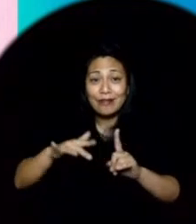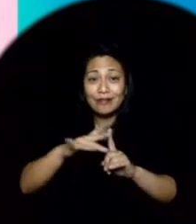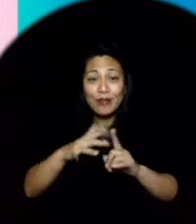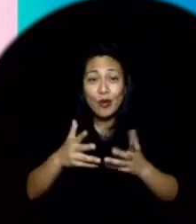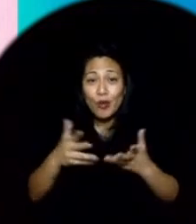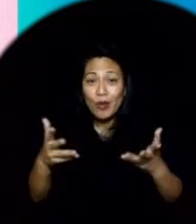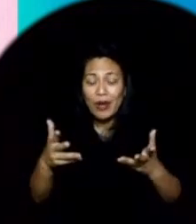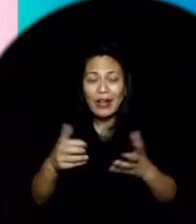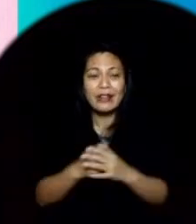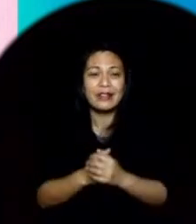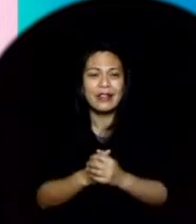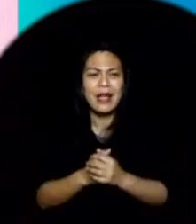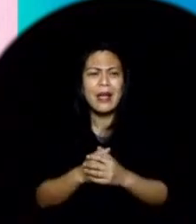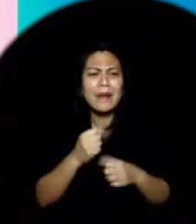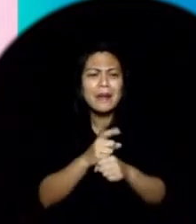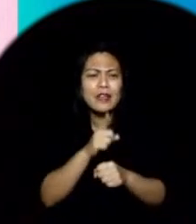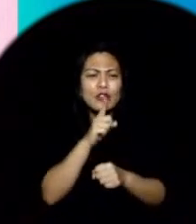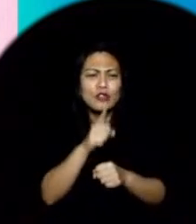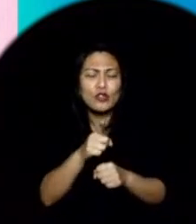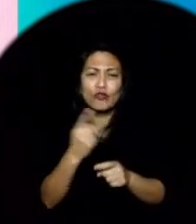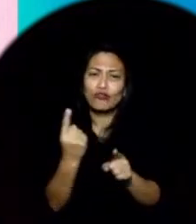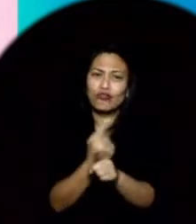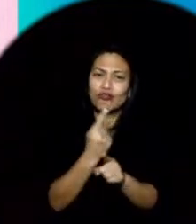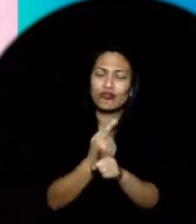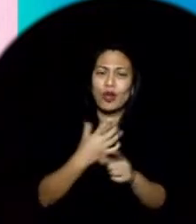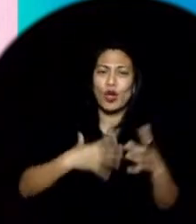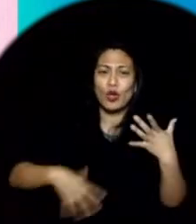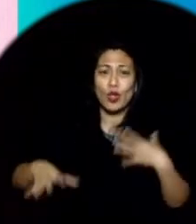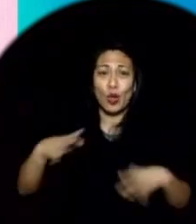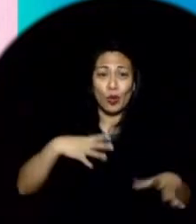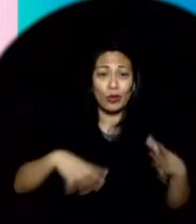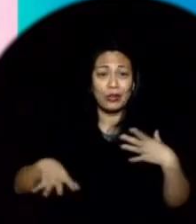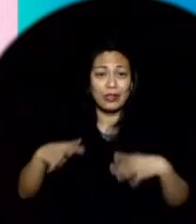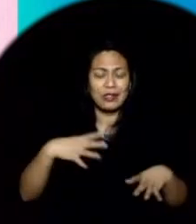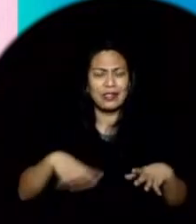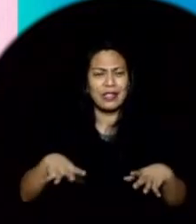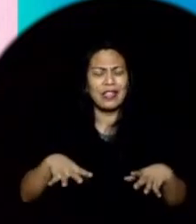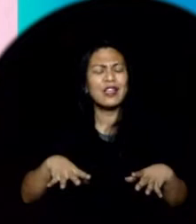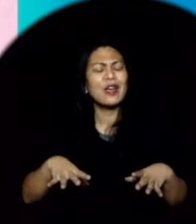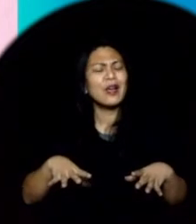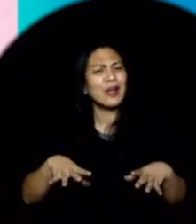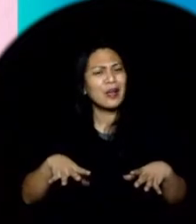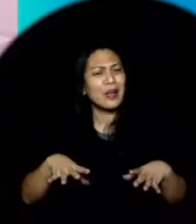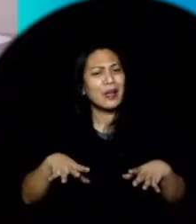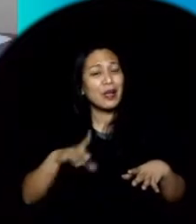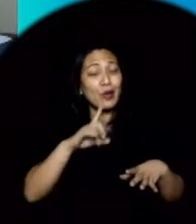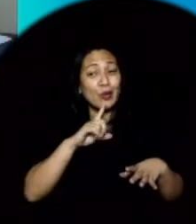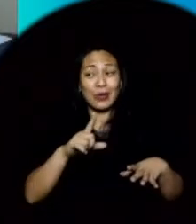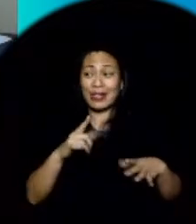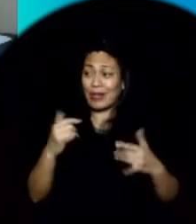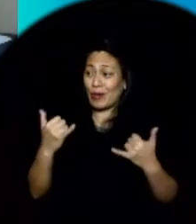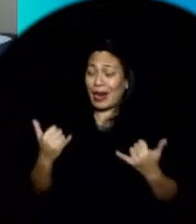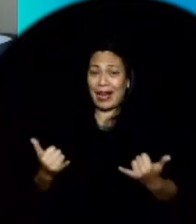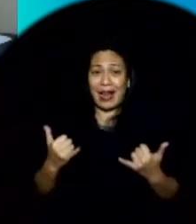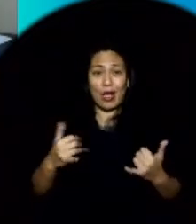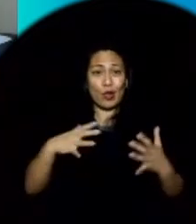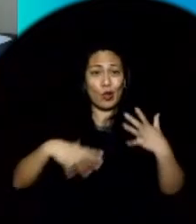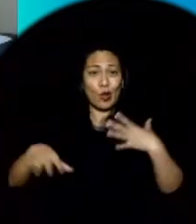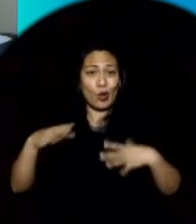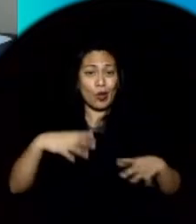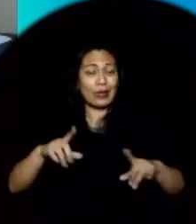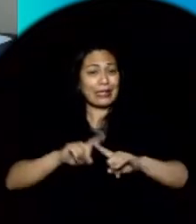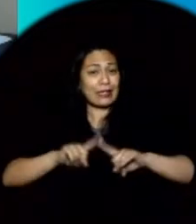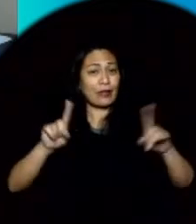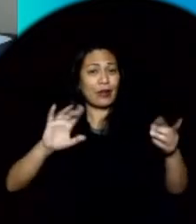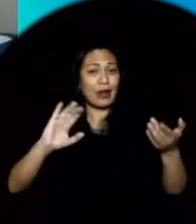setting is making sure that you do have the correct clothes. People didn't always wear what they're